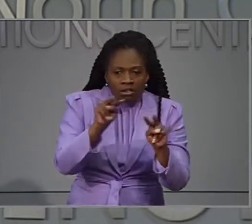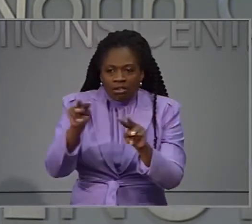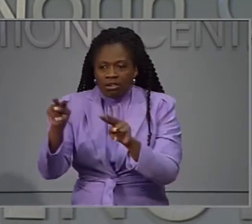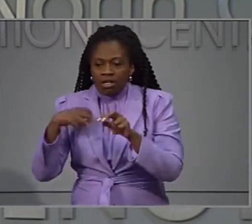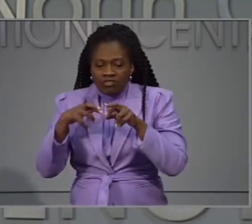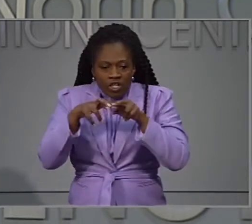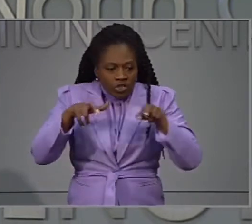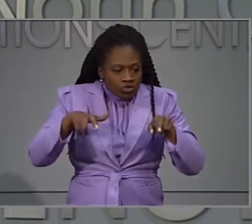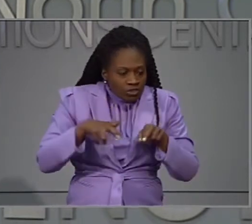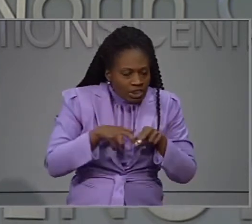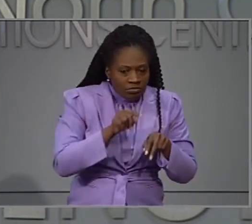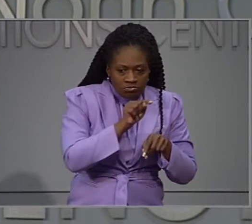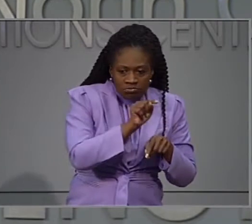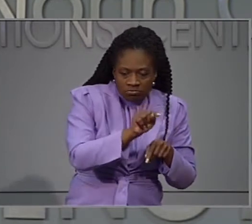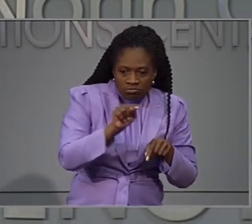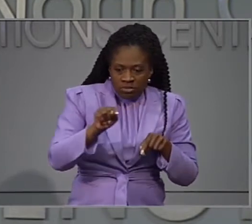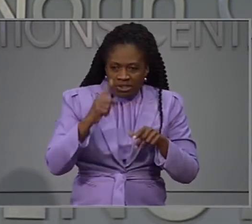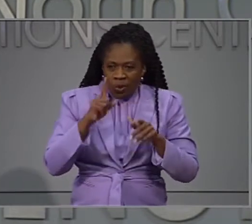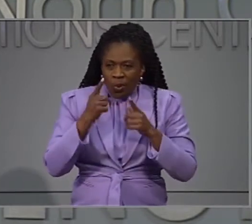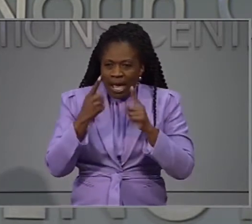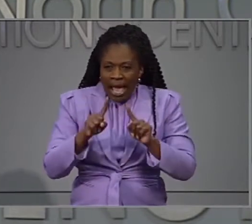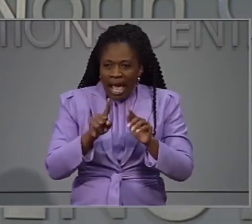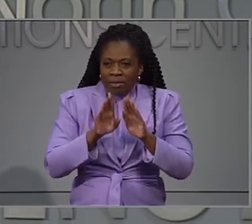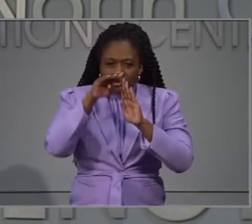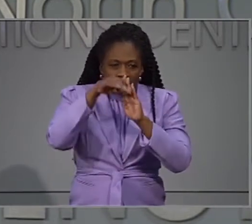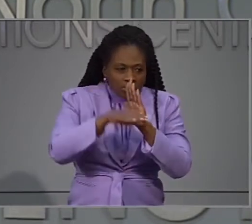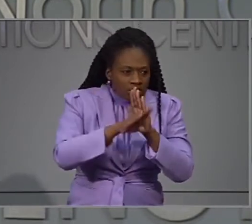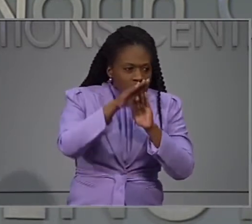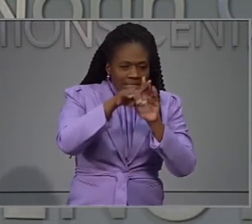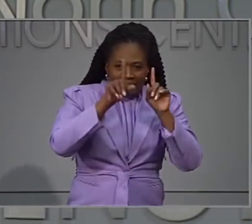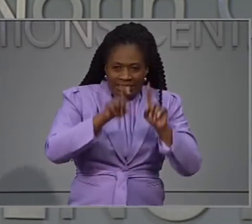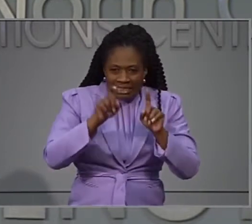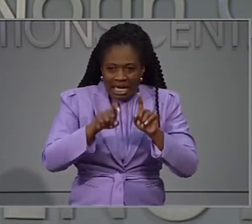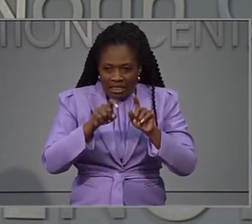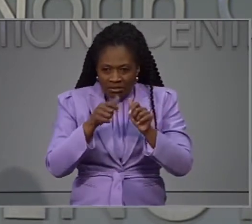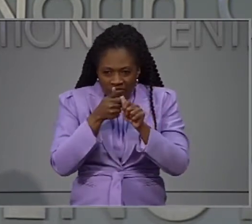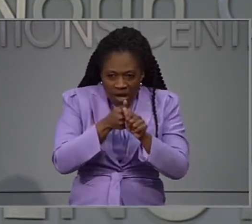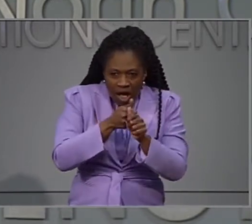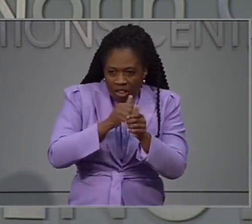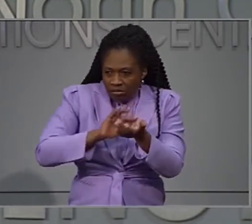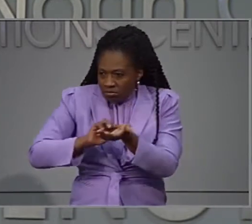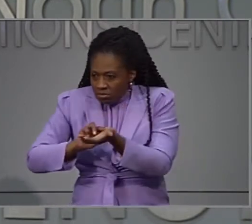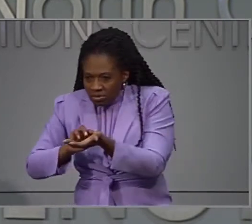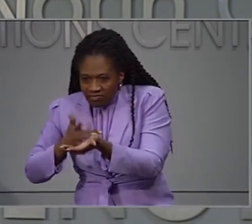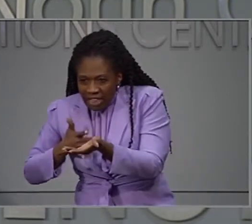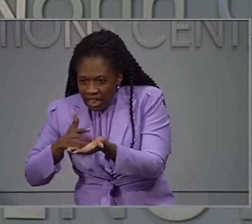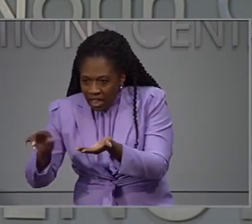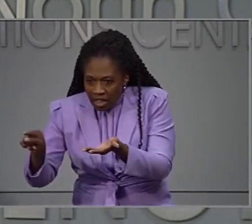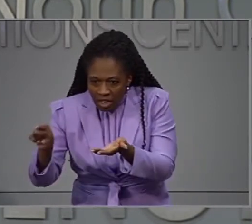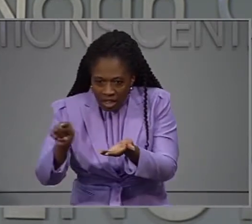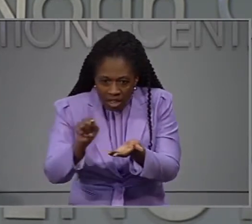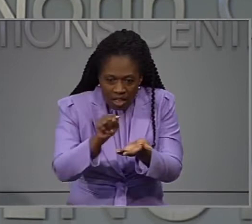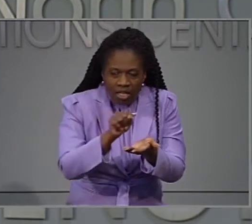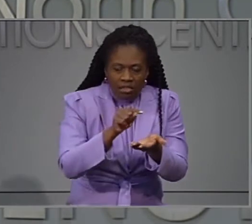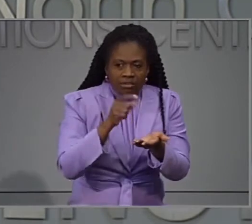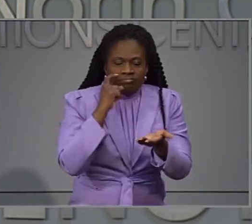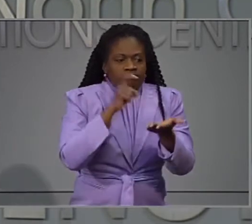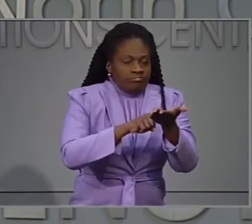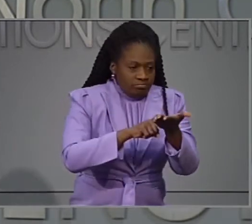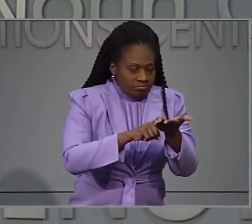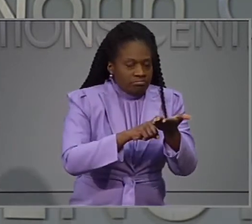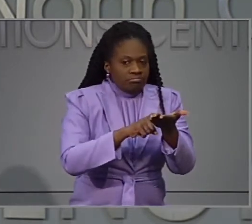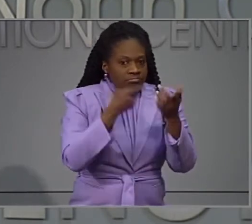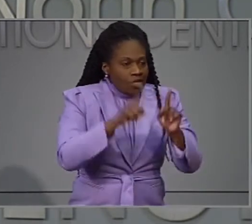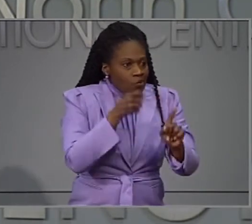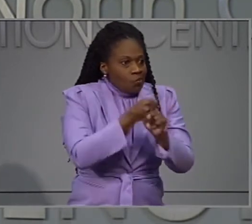and to look at the trends, the testing and the tracing in those regions of the state to see if there